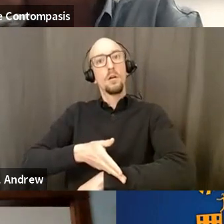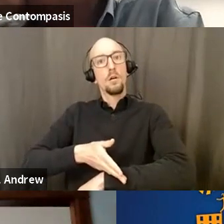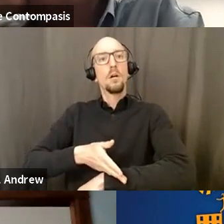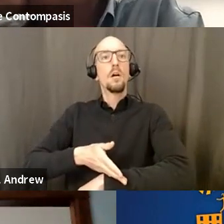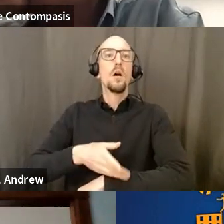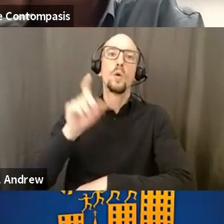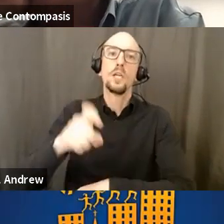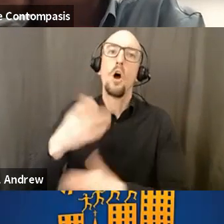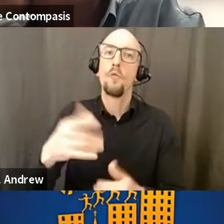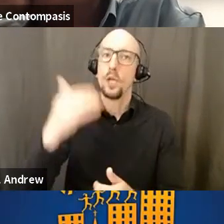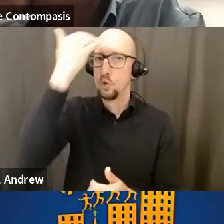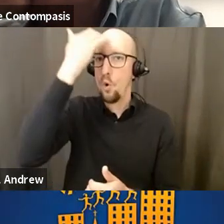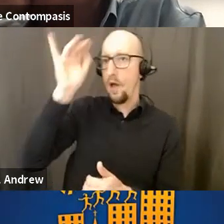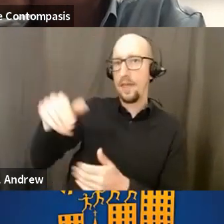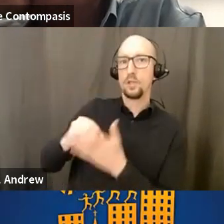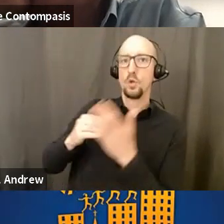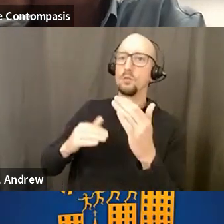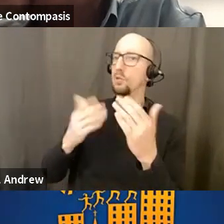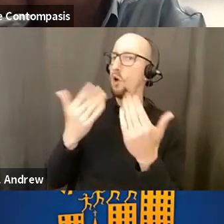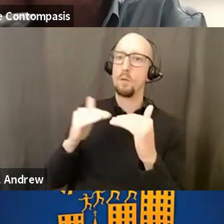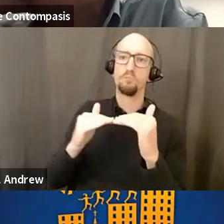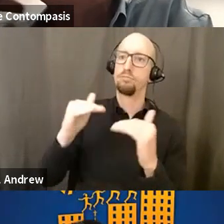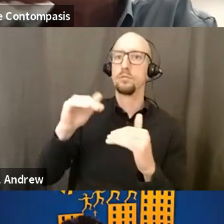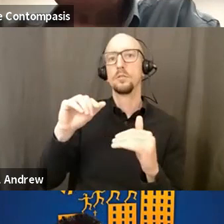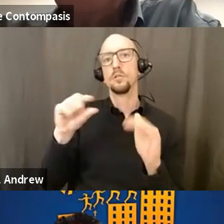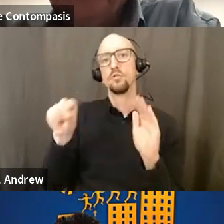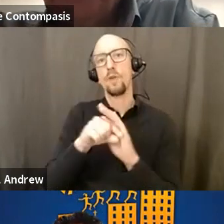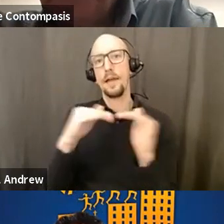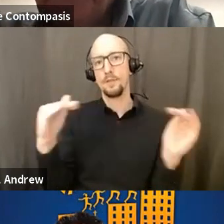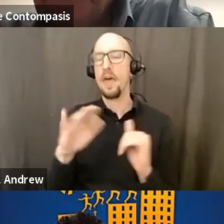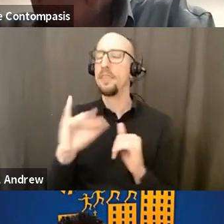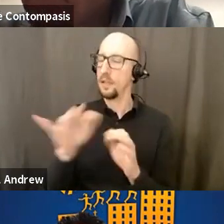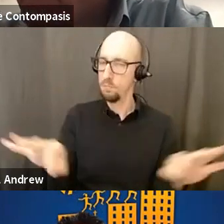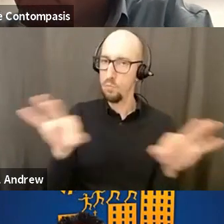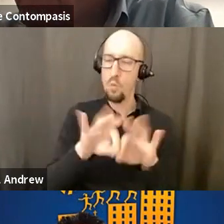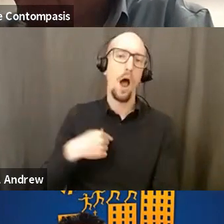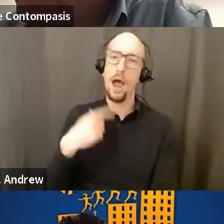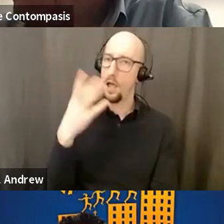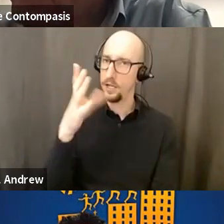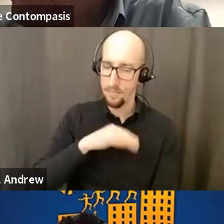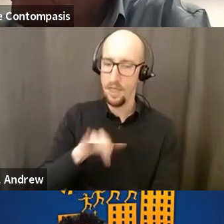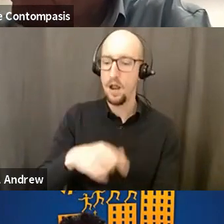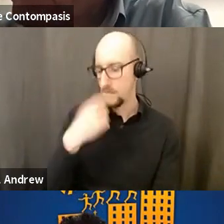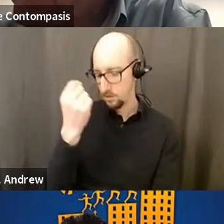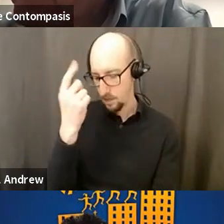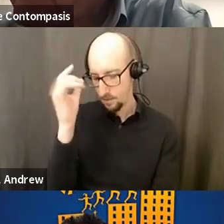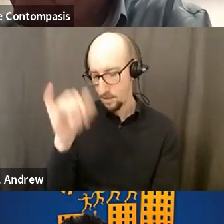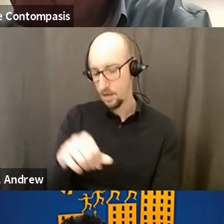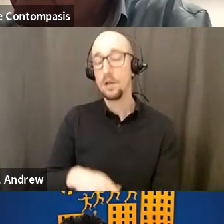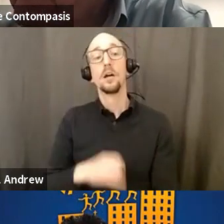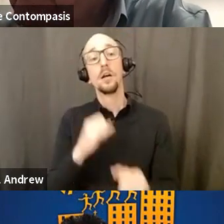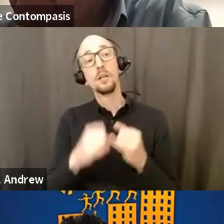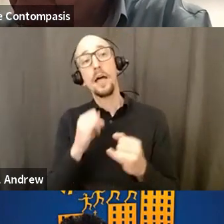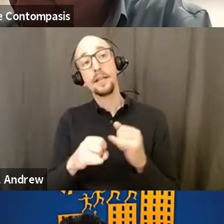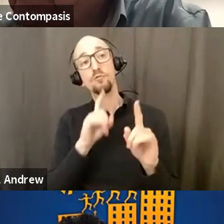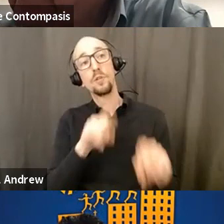grade level is critically important. I understand that. The last piece though, to Ms. Grassa's